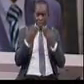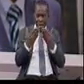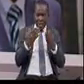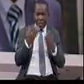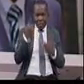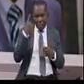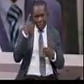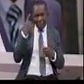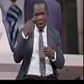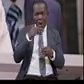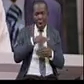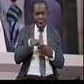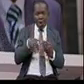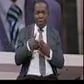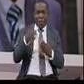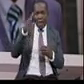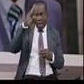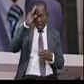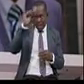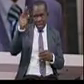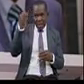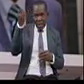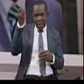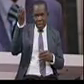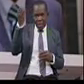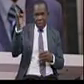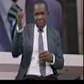denominations. Join me, do your hand like this.